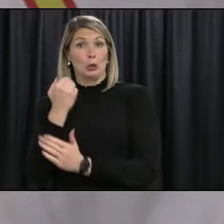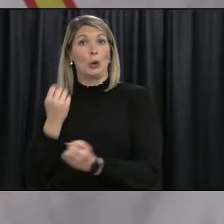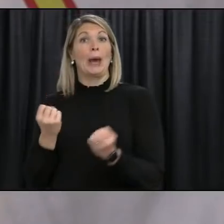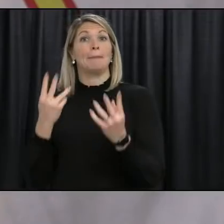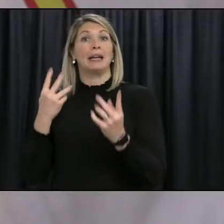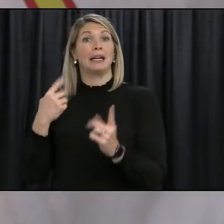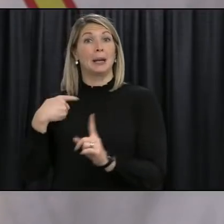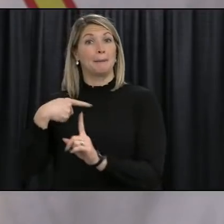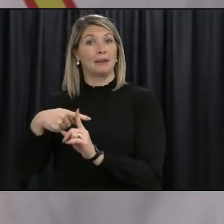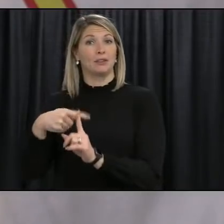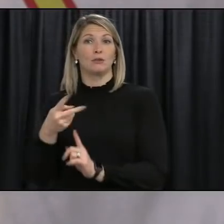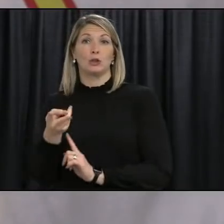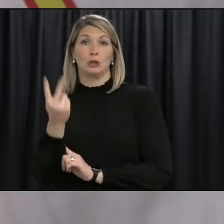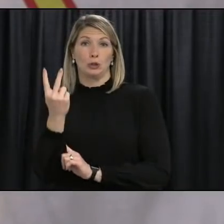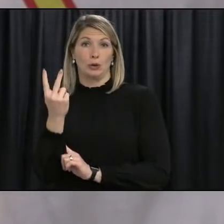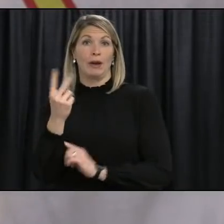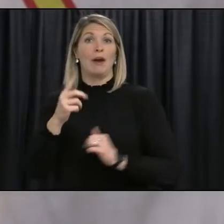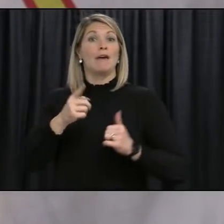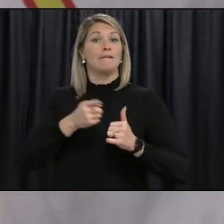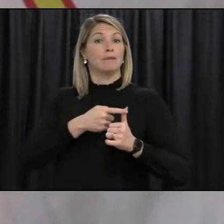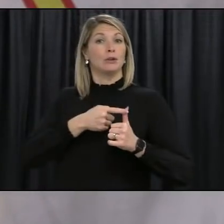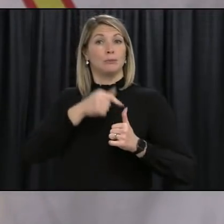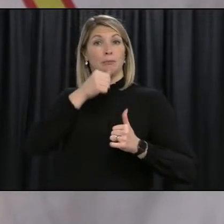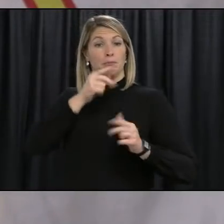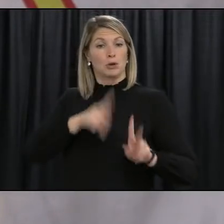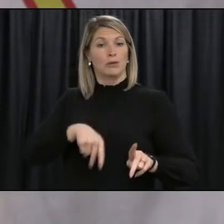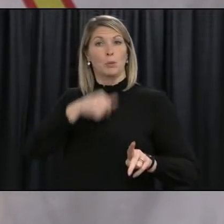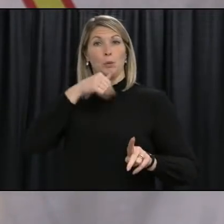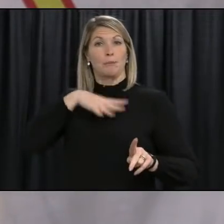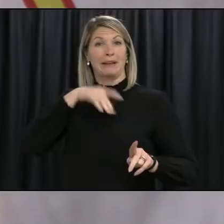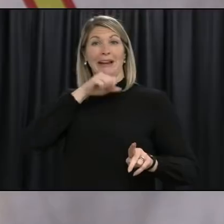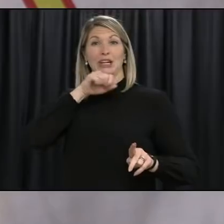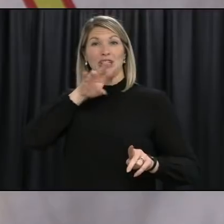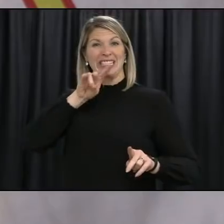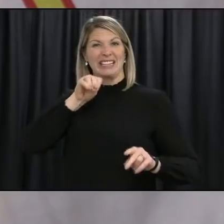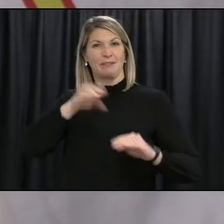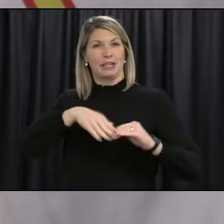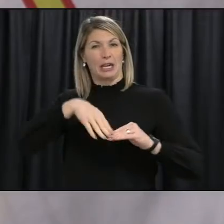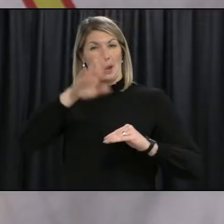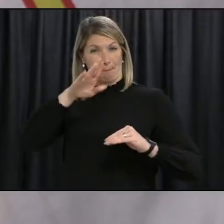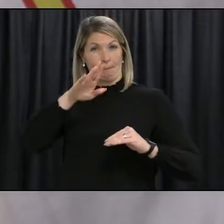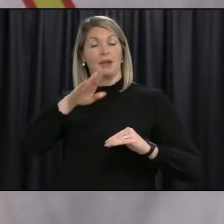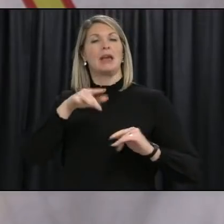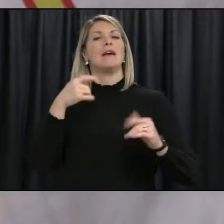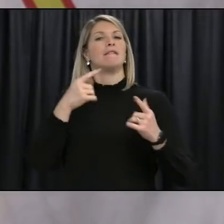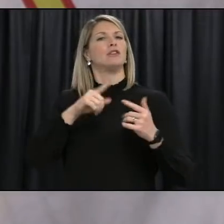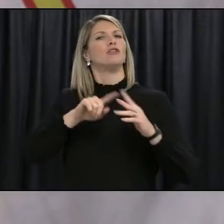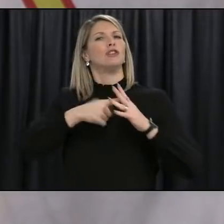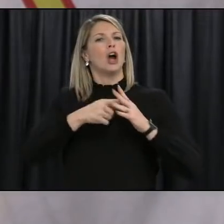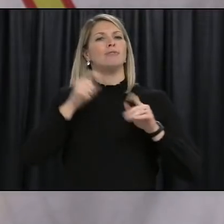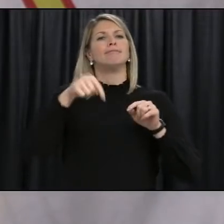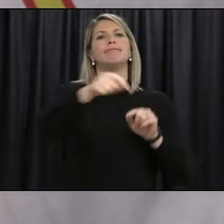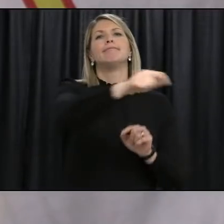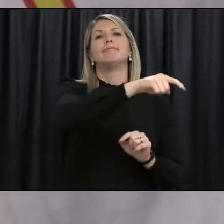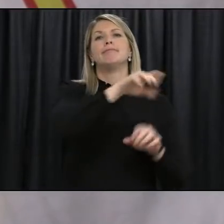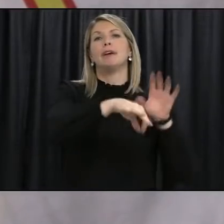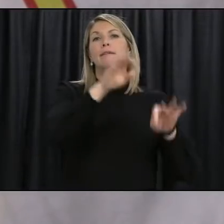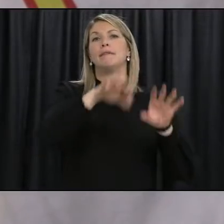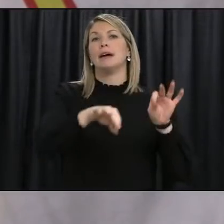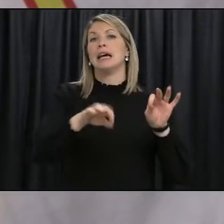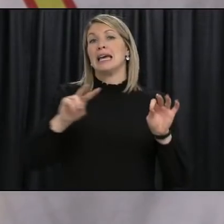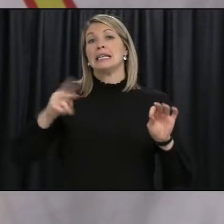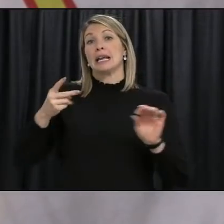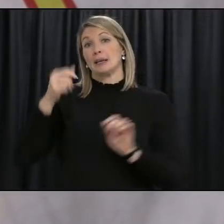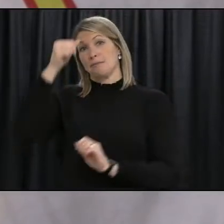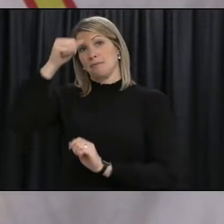is female over the age of 70 and a contact of a recent case. The second is male between 40 and 49 years of age and